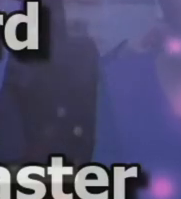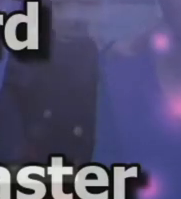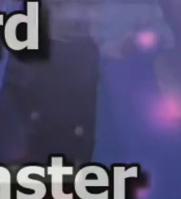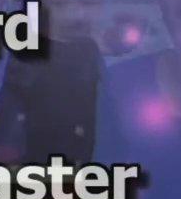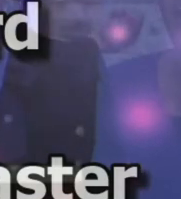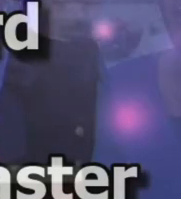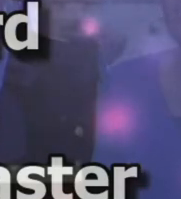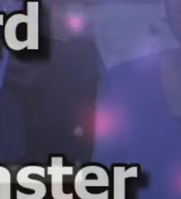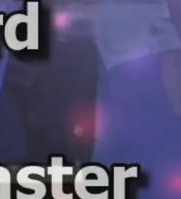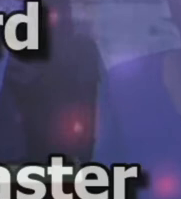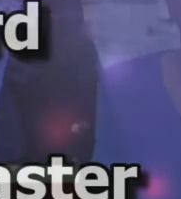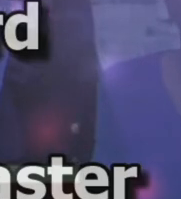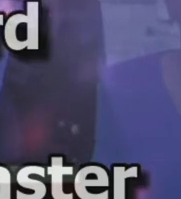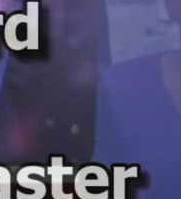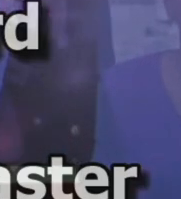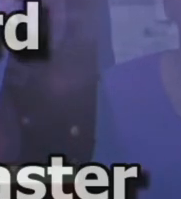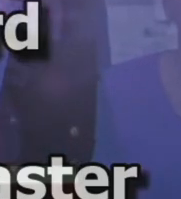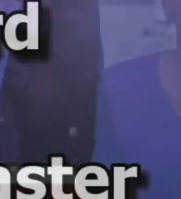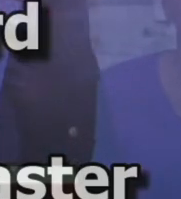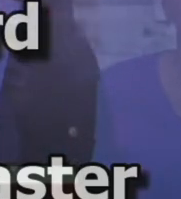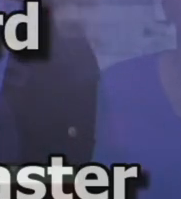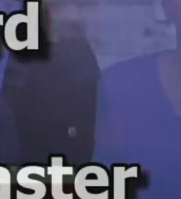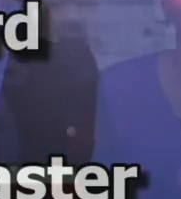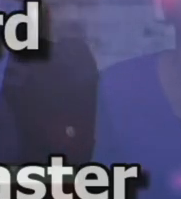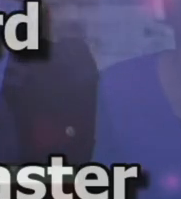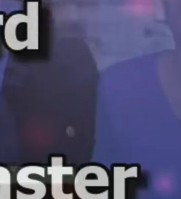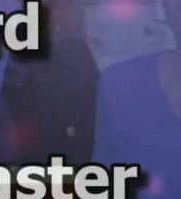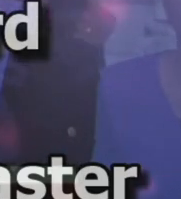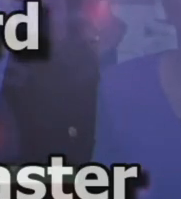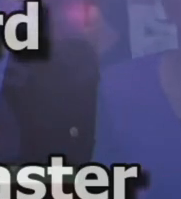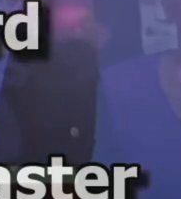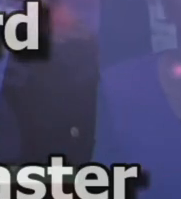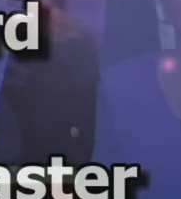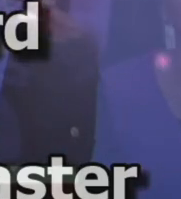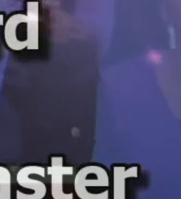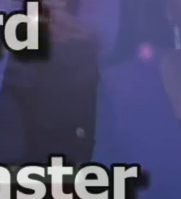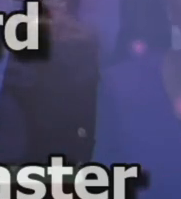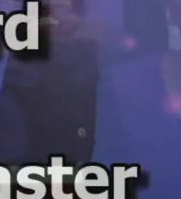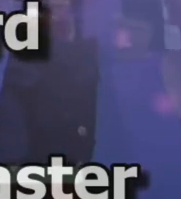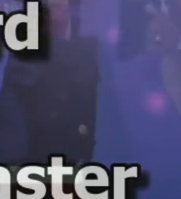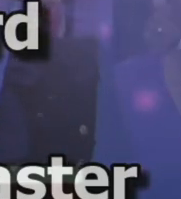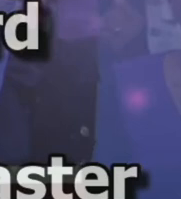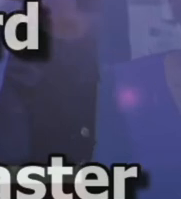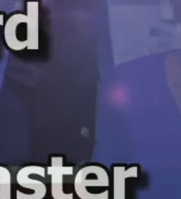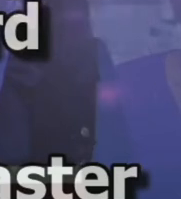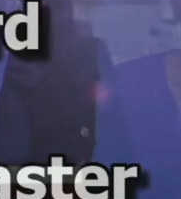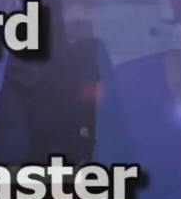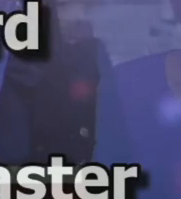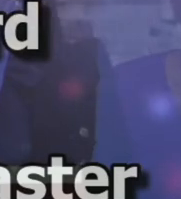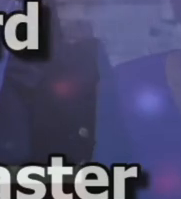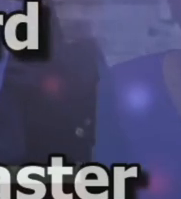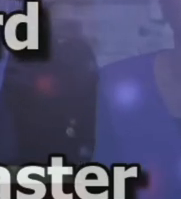set apart for you, my master,